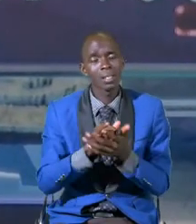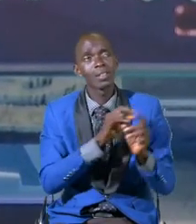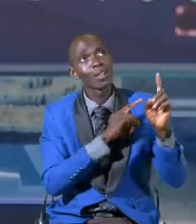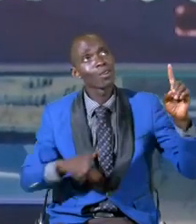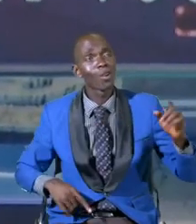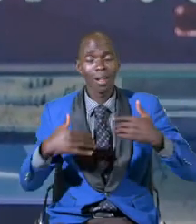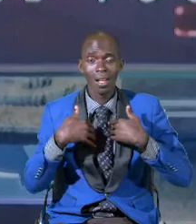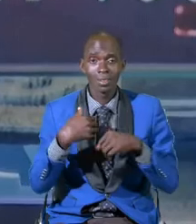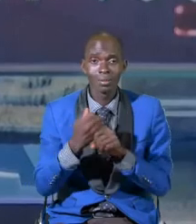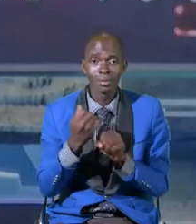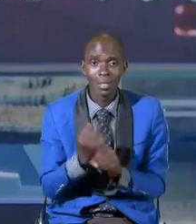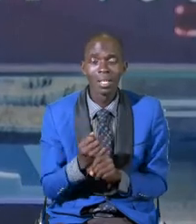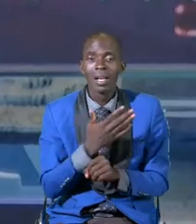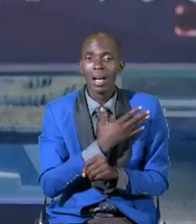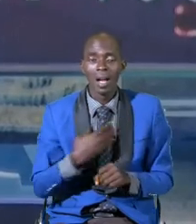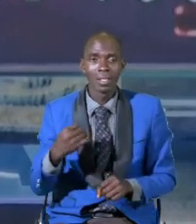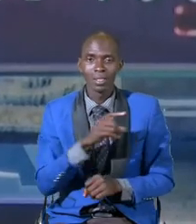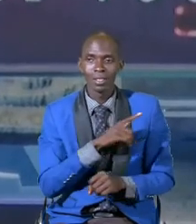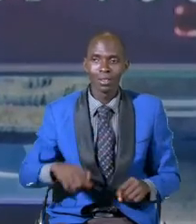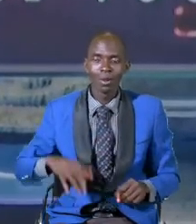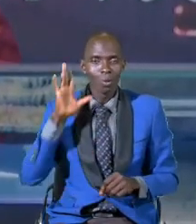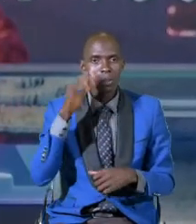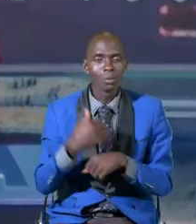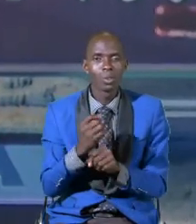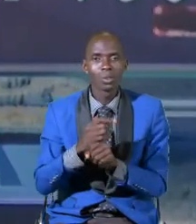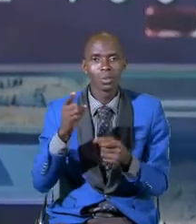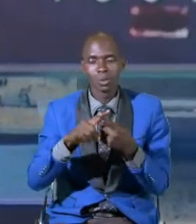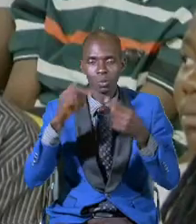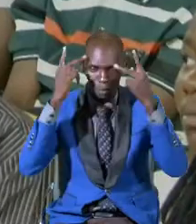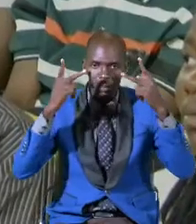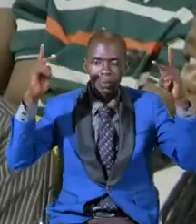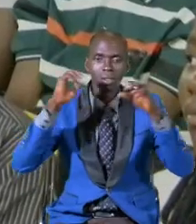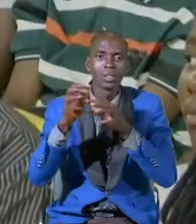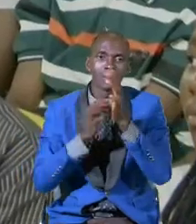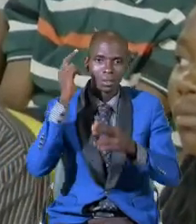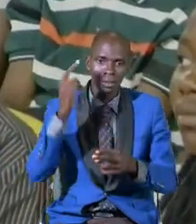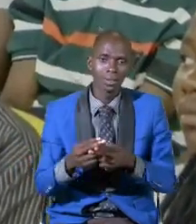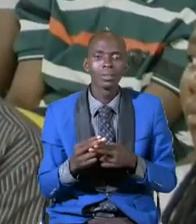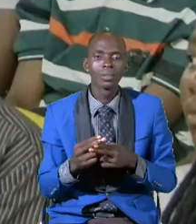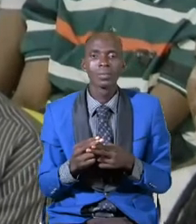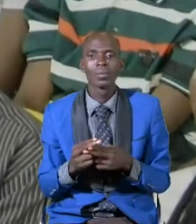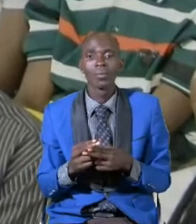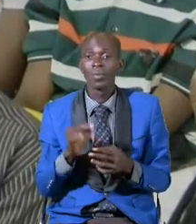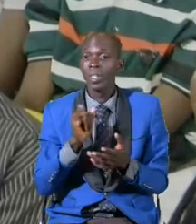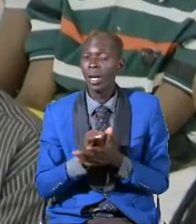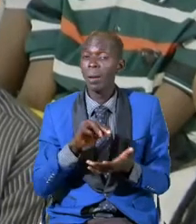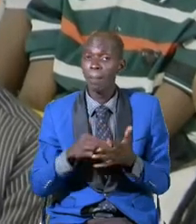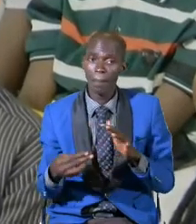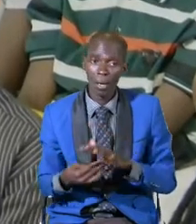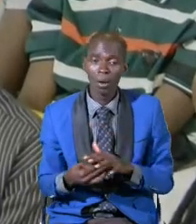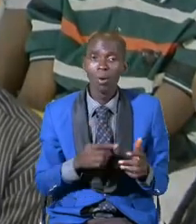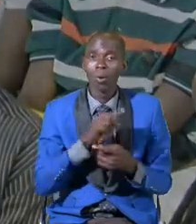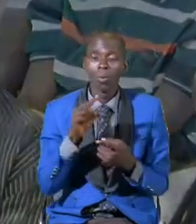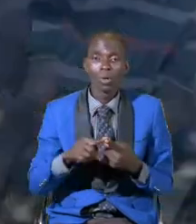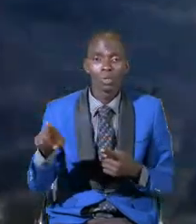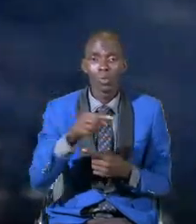the Lord will make you prosper in Jesus' name. Now, that means that when you have courage, you're